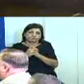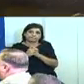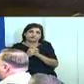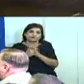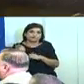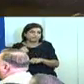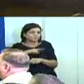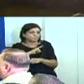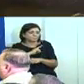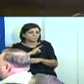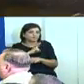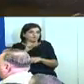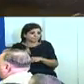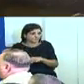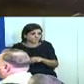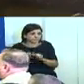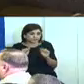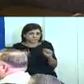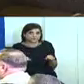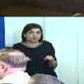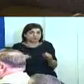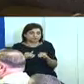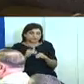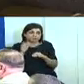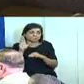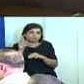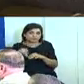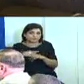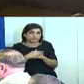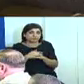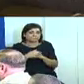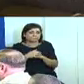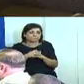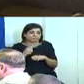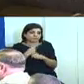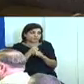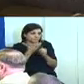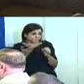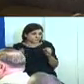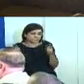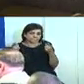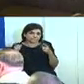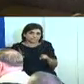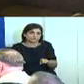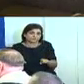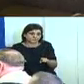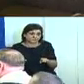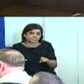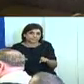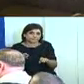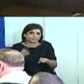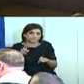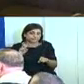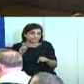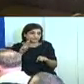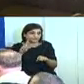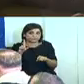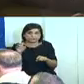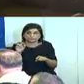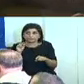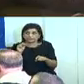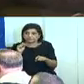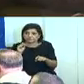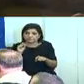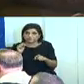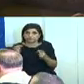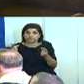And we can step up. We can step up to make things happen. Reverend Don,